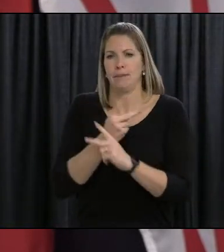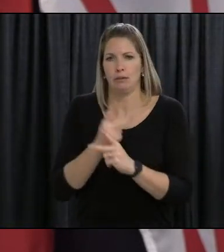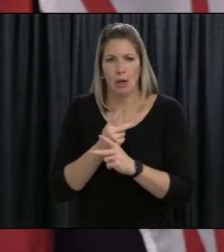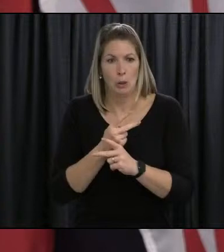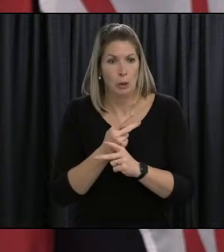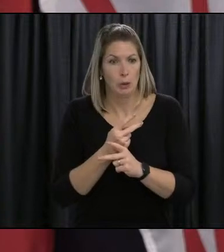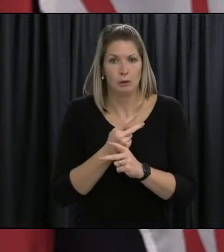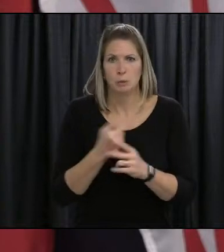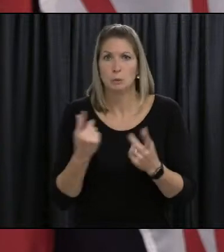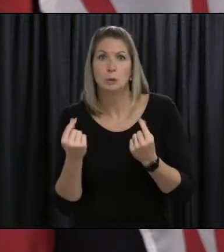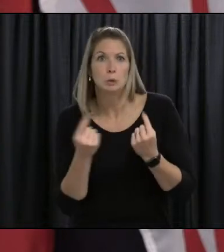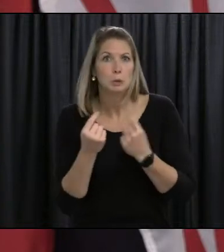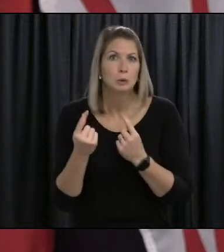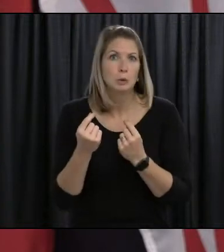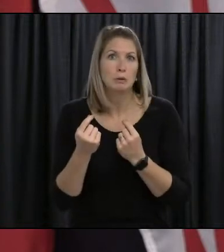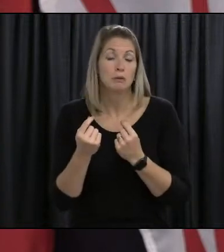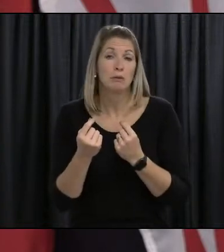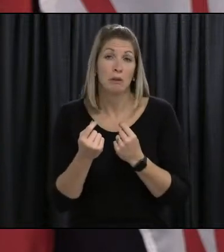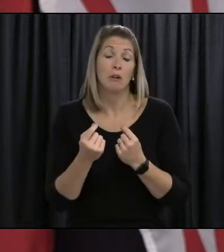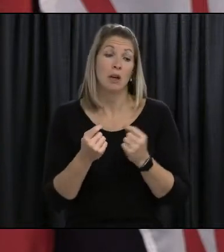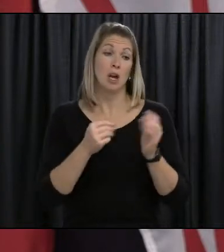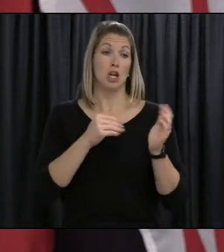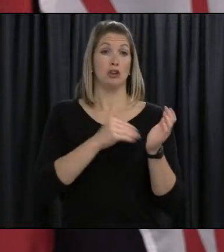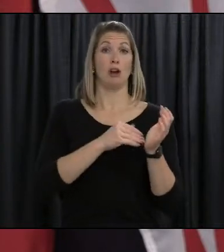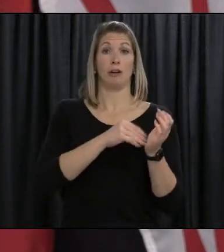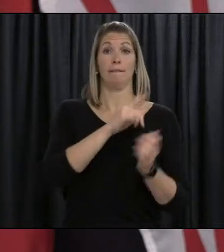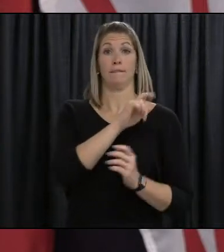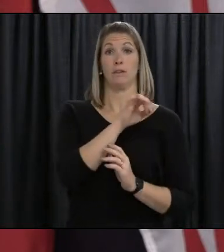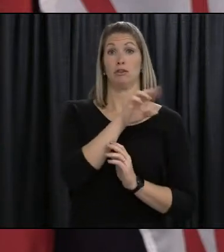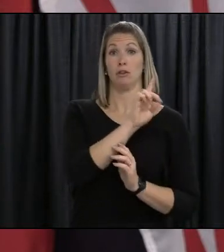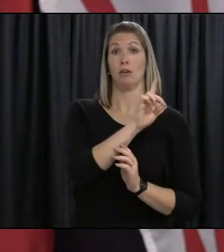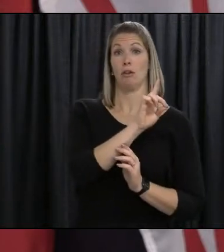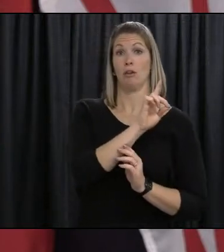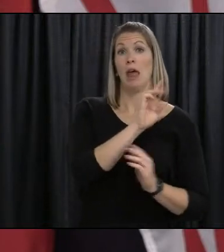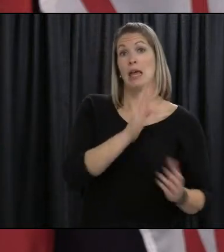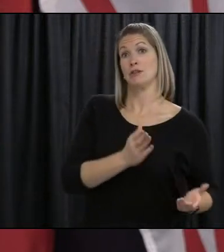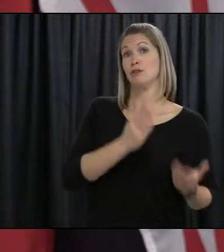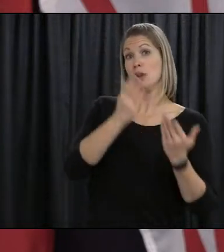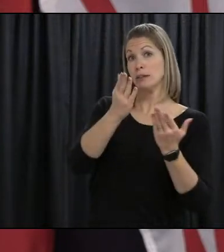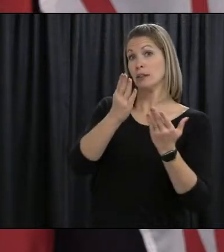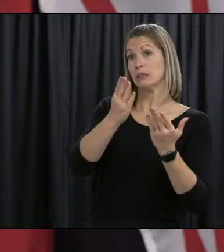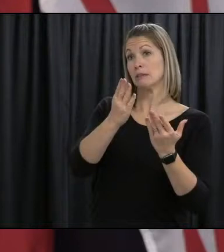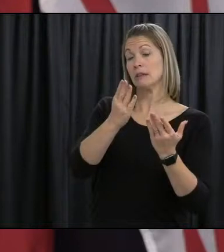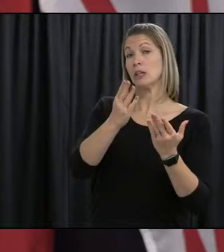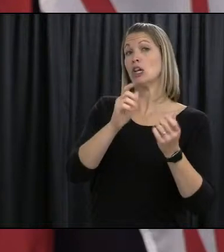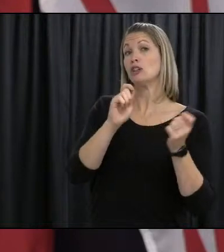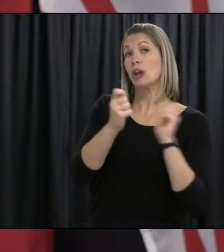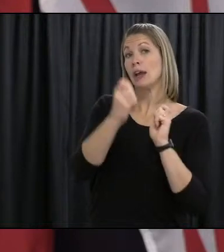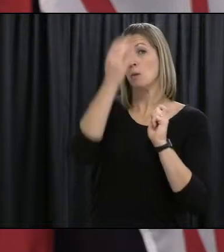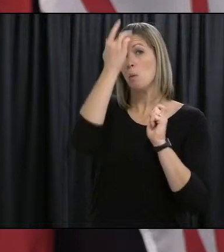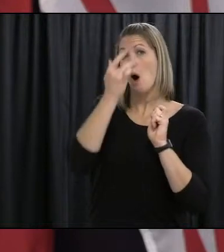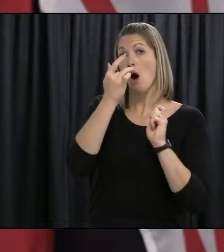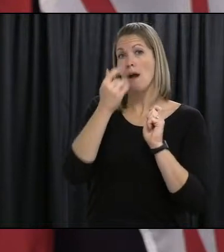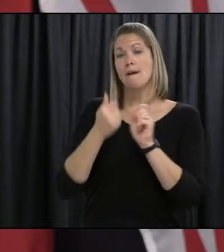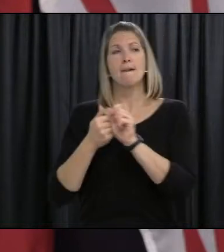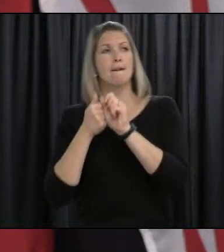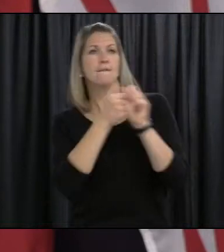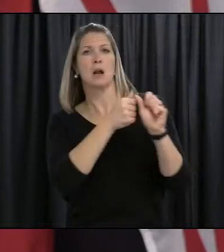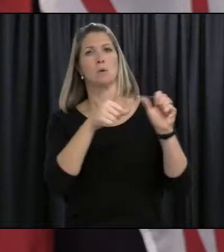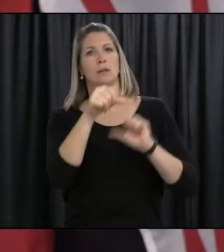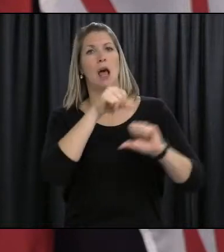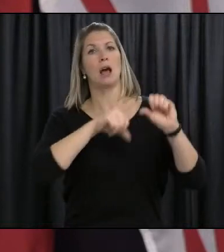we have changed our advice to mirror the level of generally accepted peer-reviewed